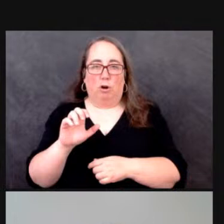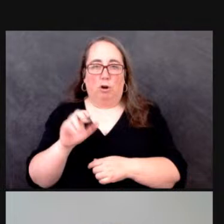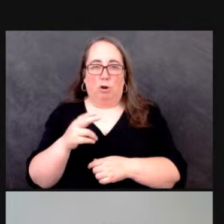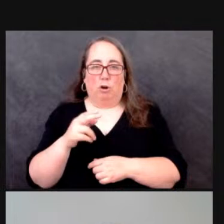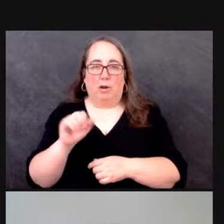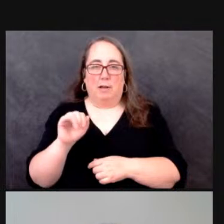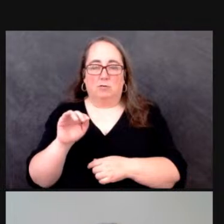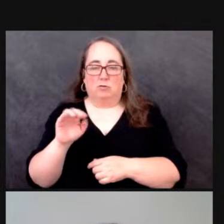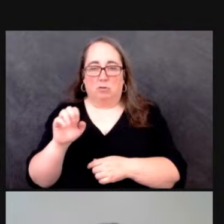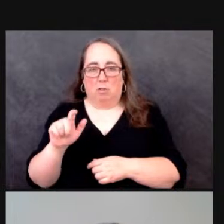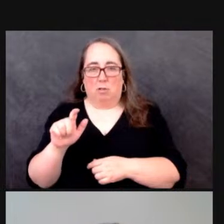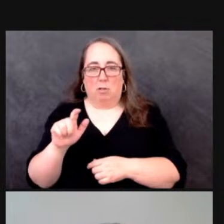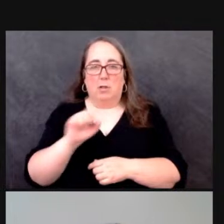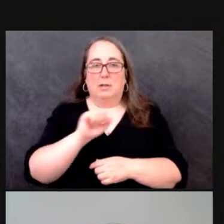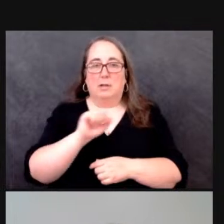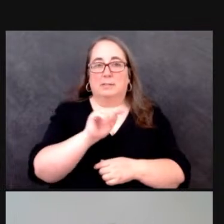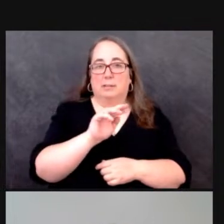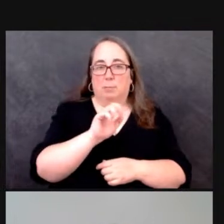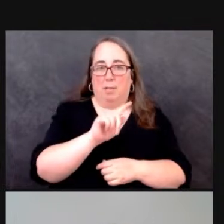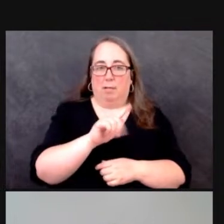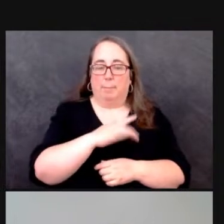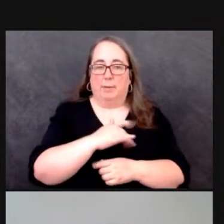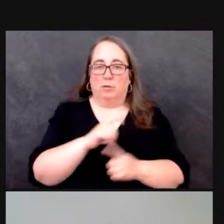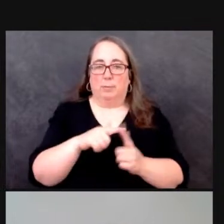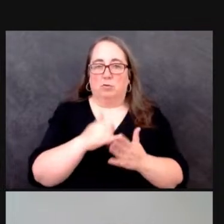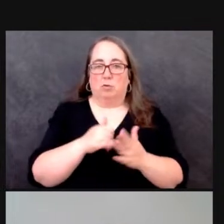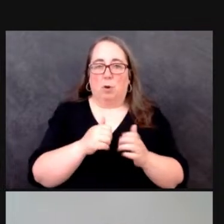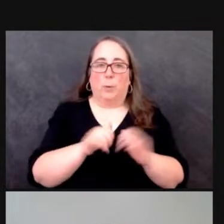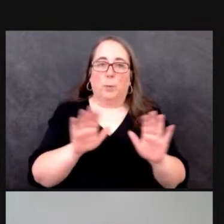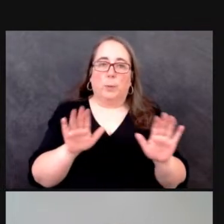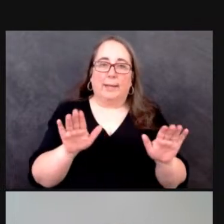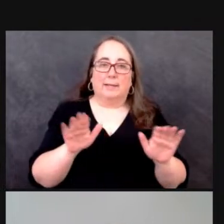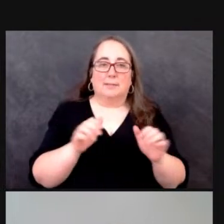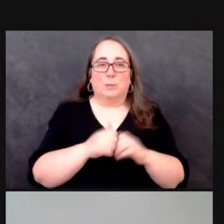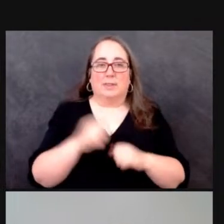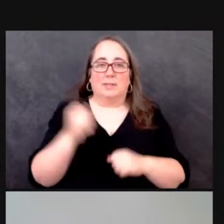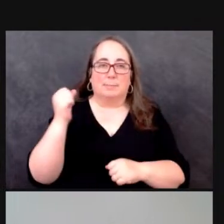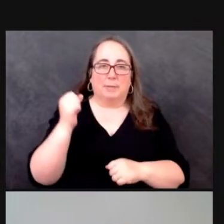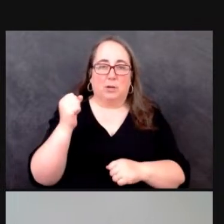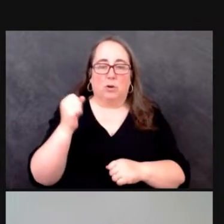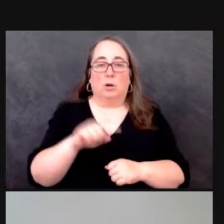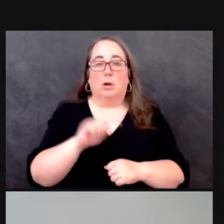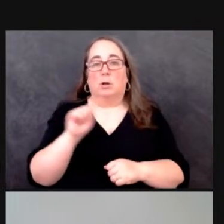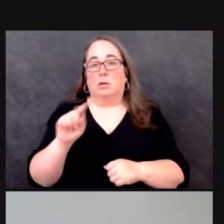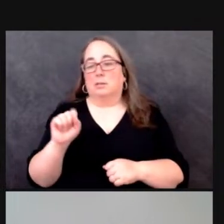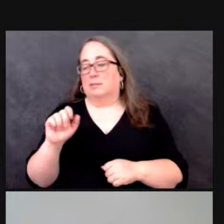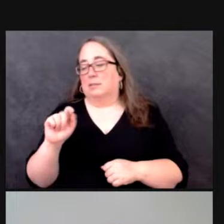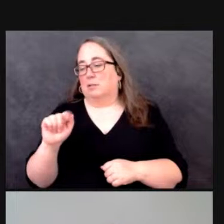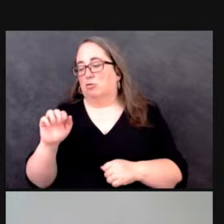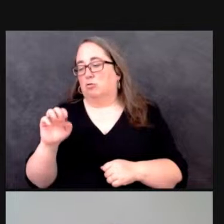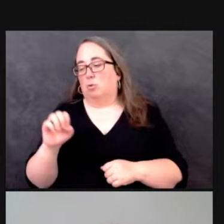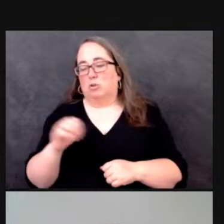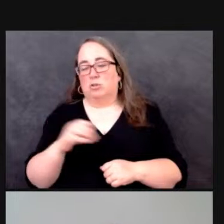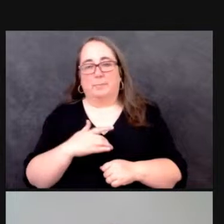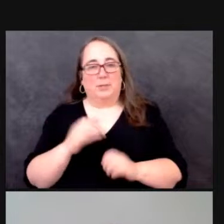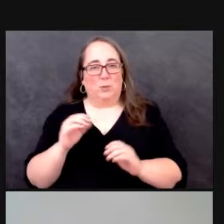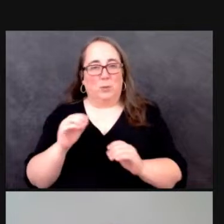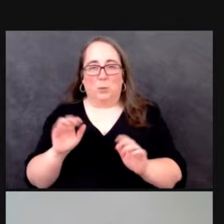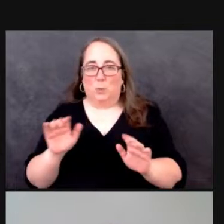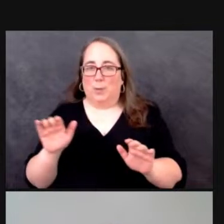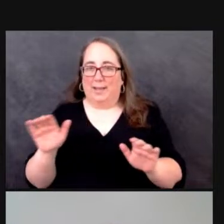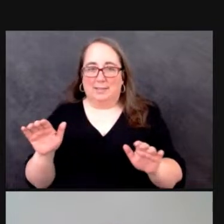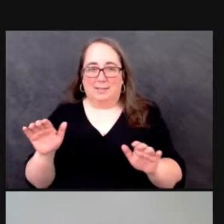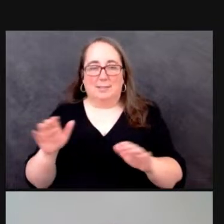St. Michael is typically drawn with wings holding a spear, while St. George is depicted without wings, mounted